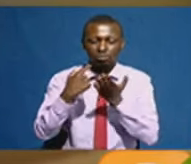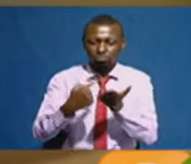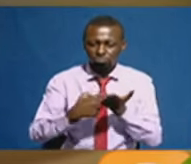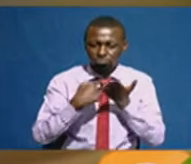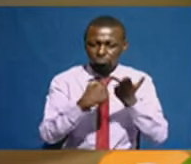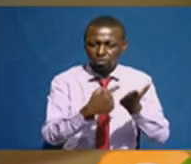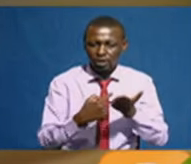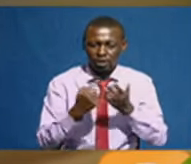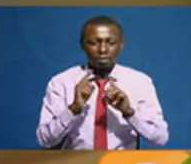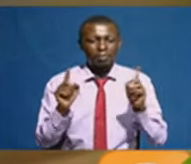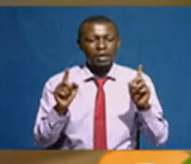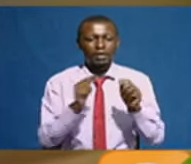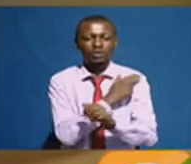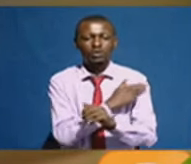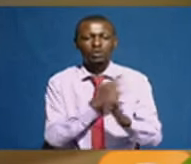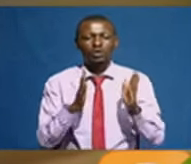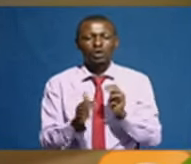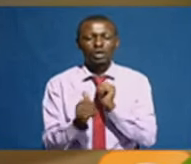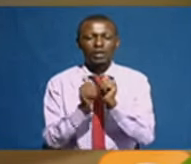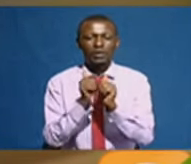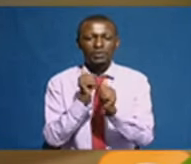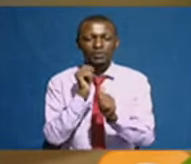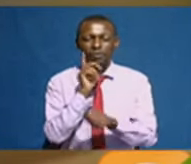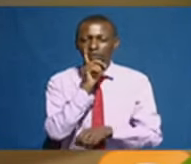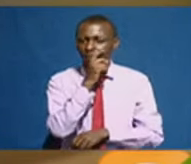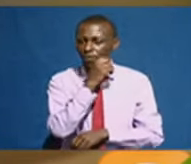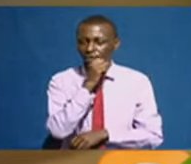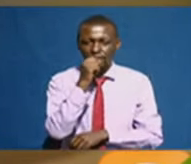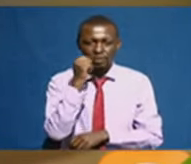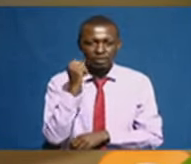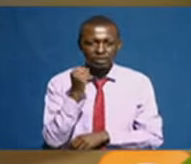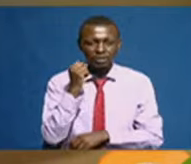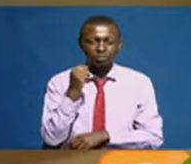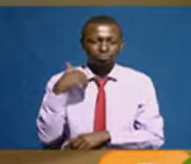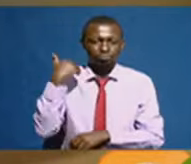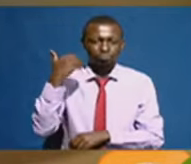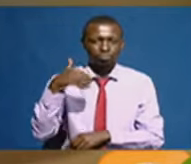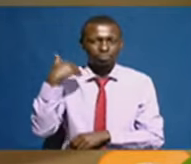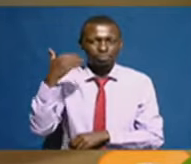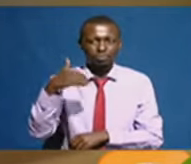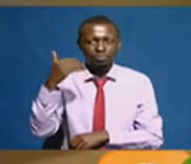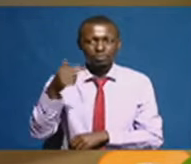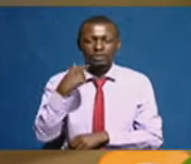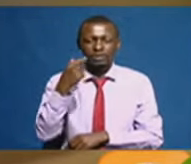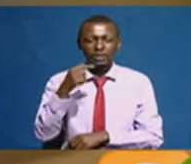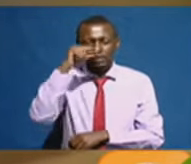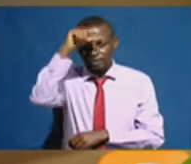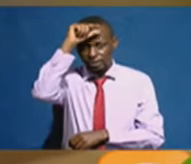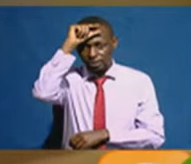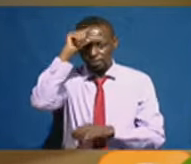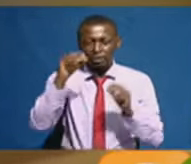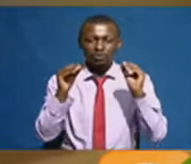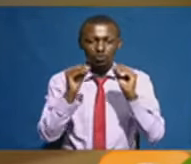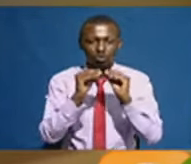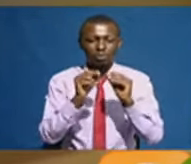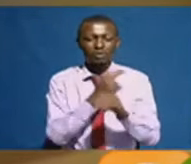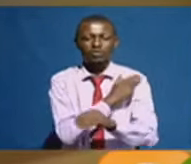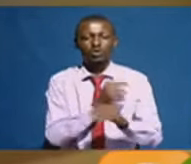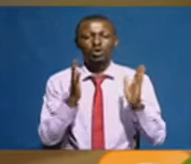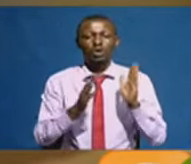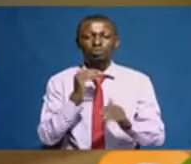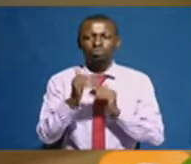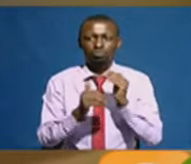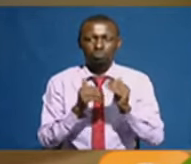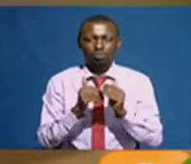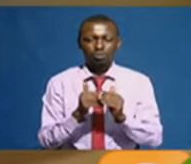the doctors refused to listen to them. And since then, every time they've been speaking about it, be it the government or the doctors, everybody has been sticking to